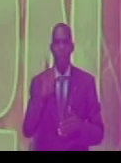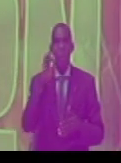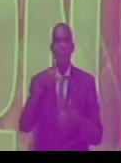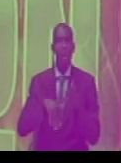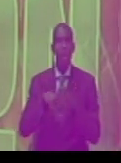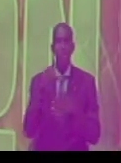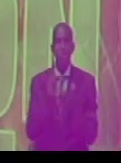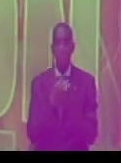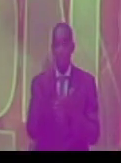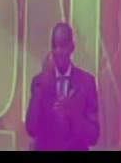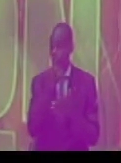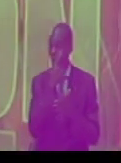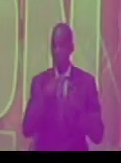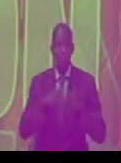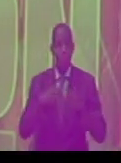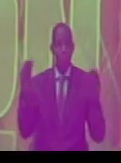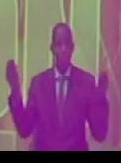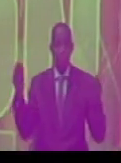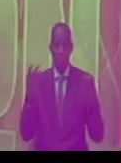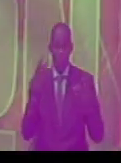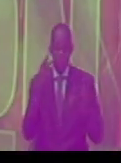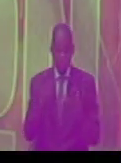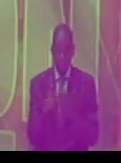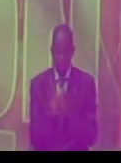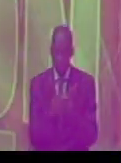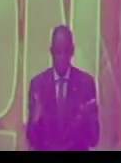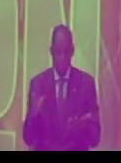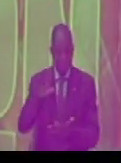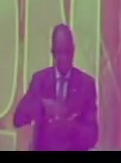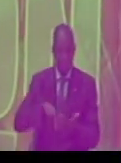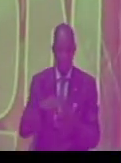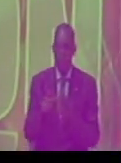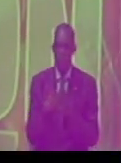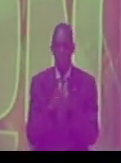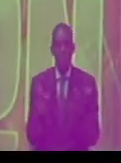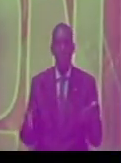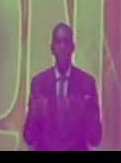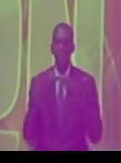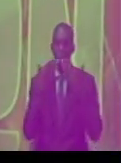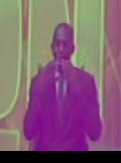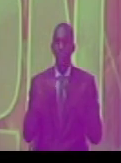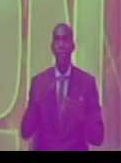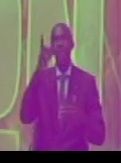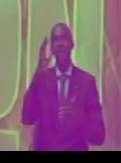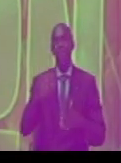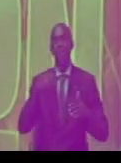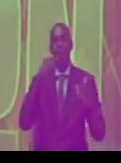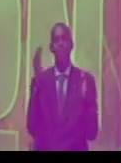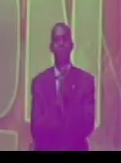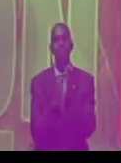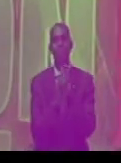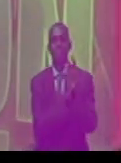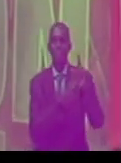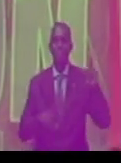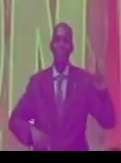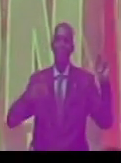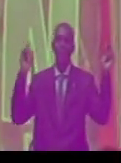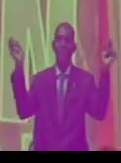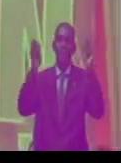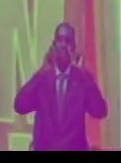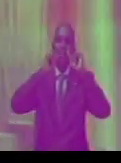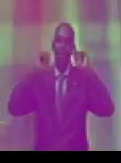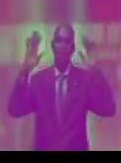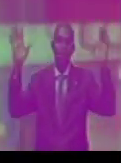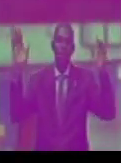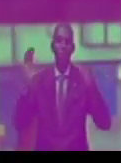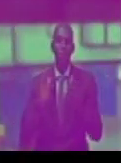eye before you know i discover everything in my eye instantly it just open i open my bible and read inside that that day thank you